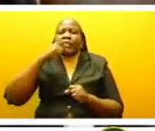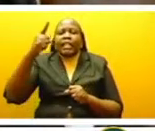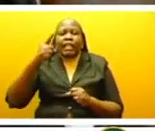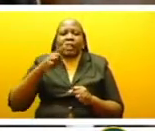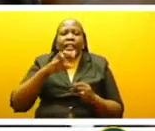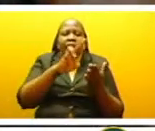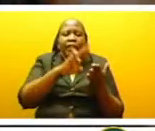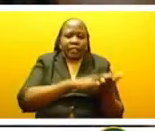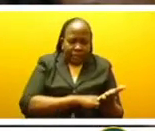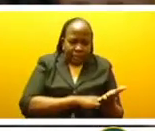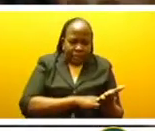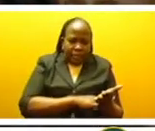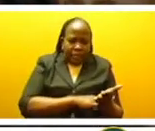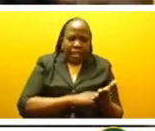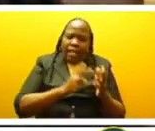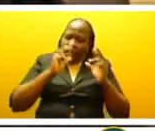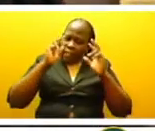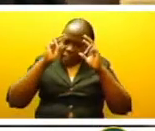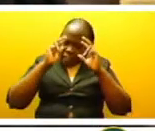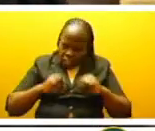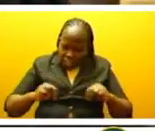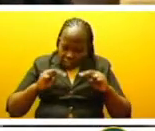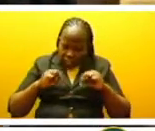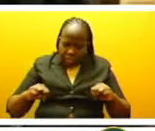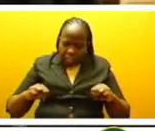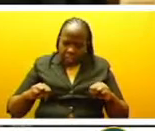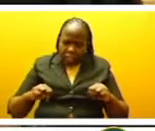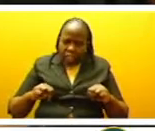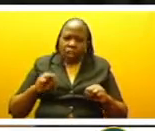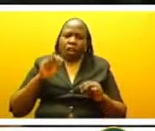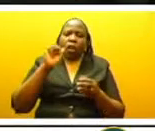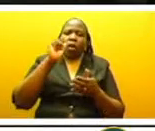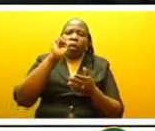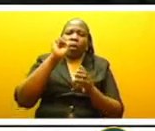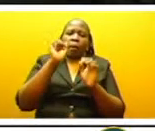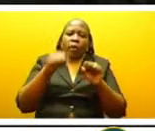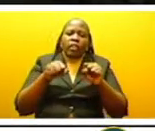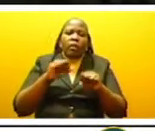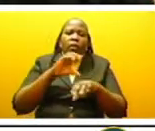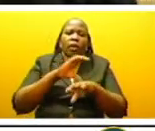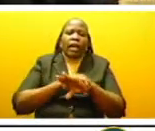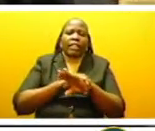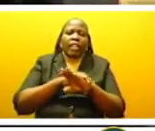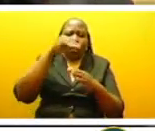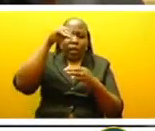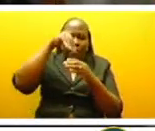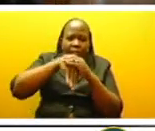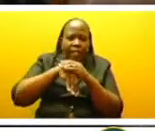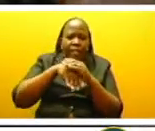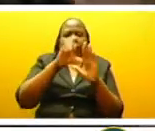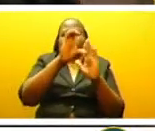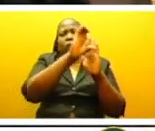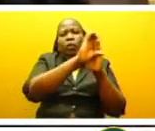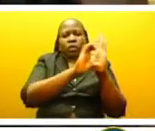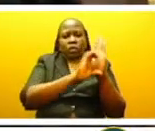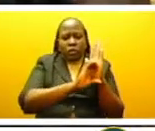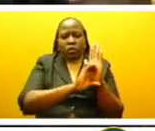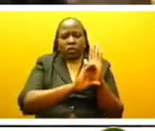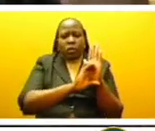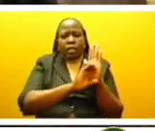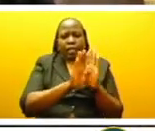The checks are to be found within the constitutional and statutory framework. Follows.